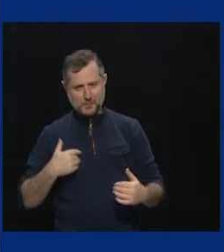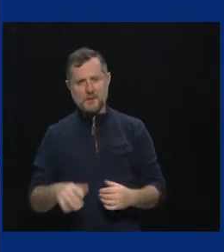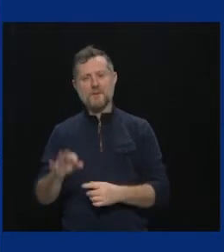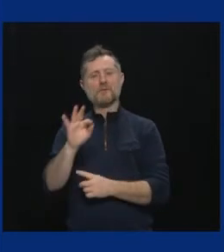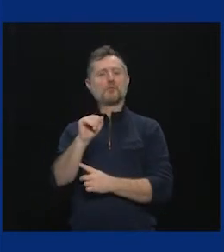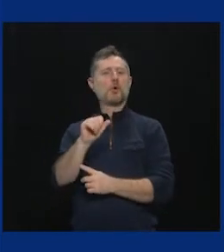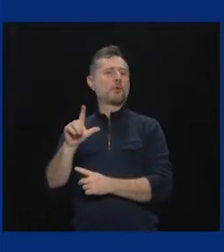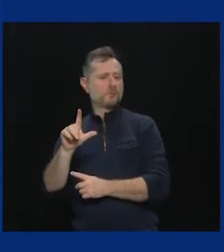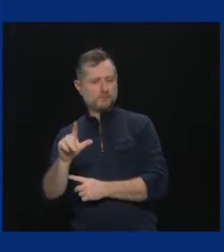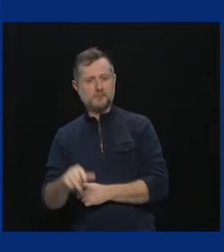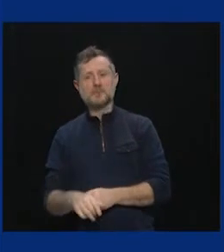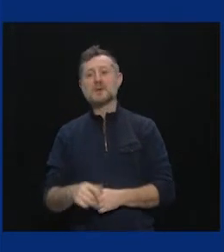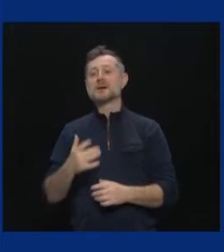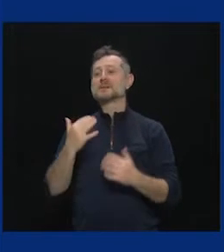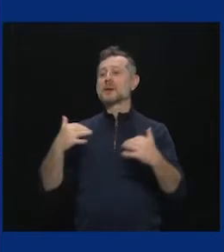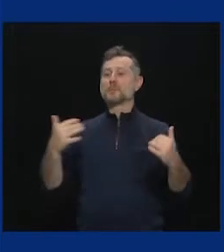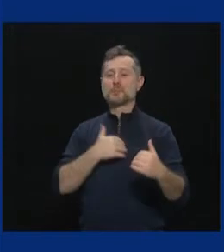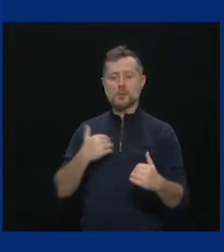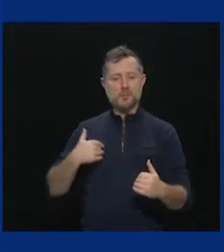Assemblymember Bobby Carroll,